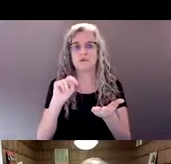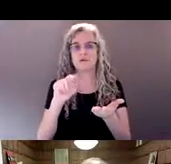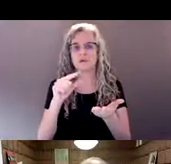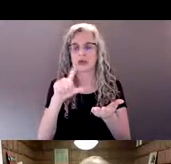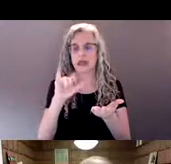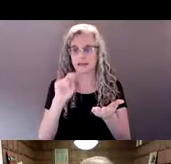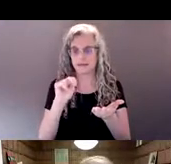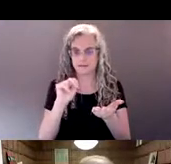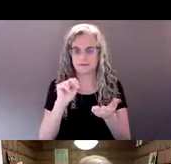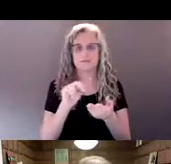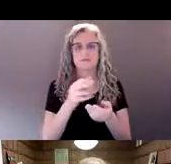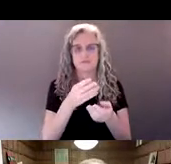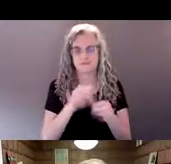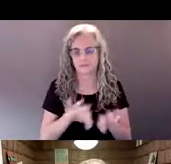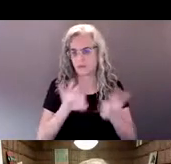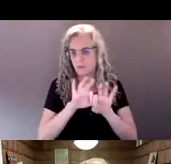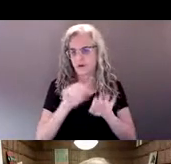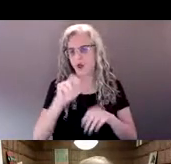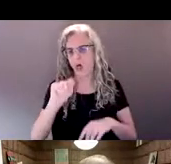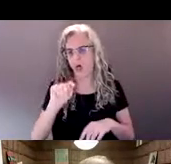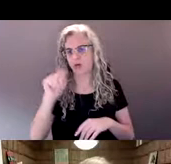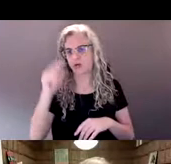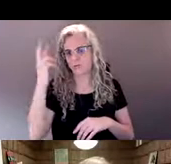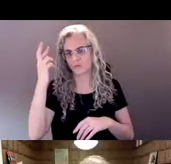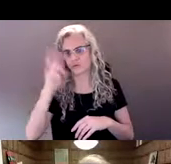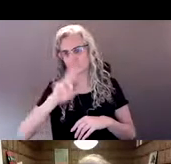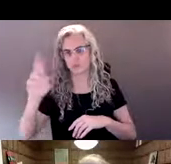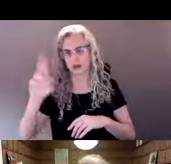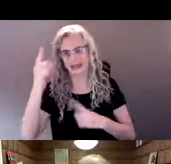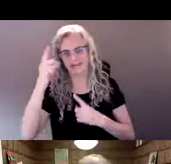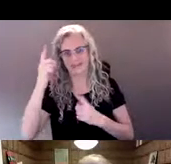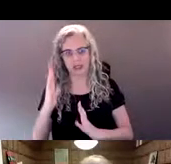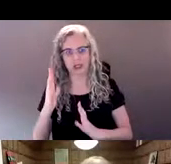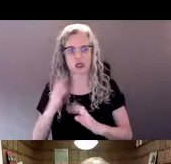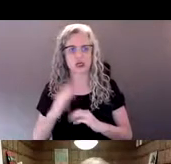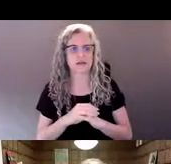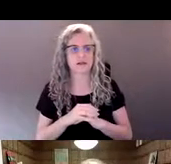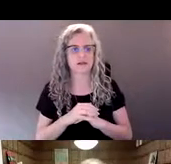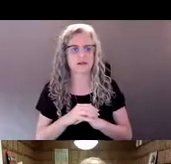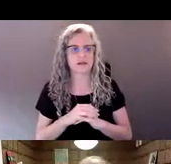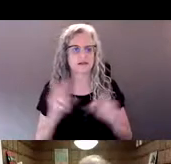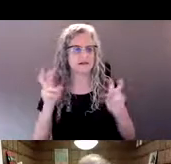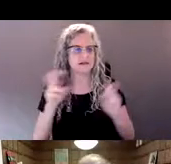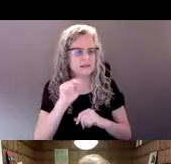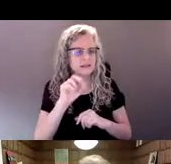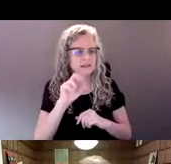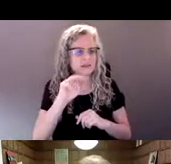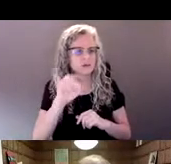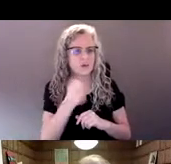who is an important alt-right thinker, Normie's Guide to the Alt-Right, which appeared in the Daily Stormer